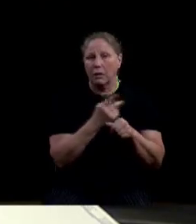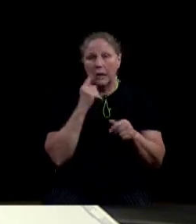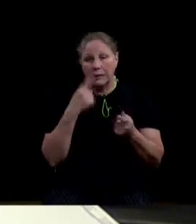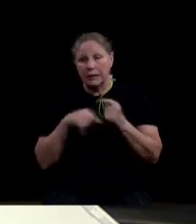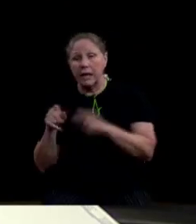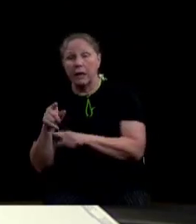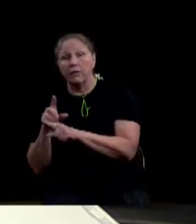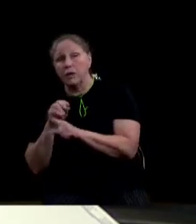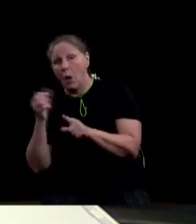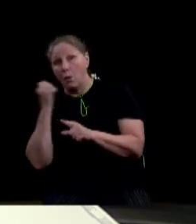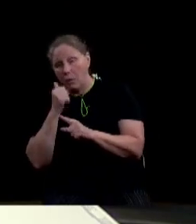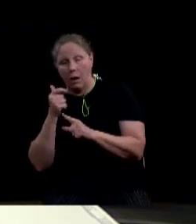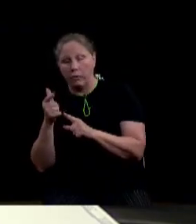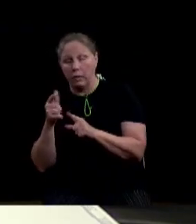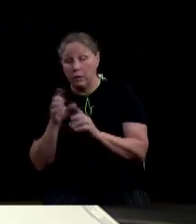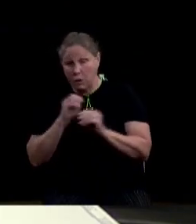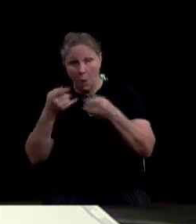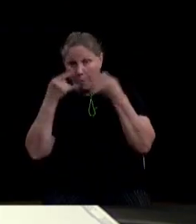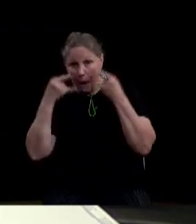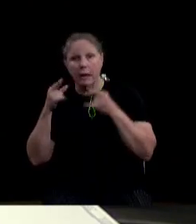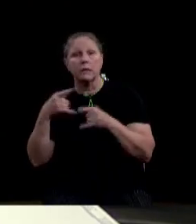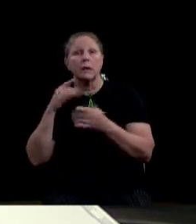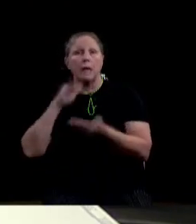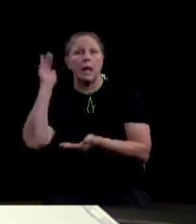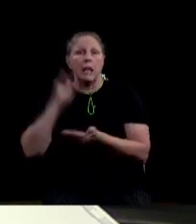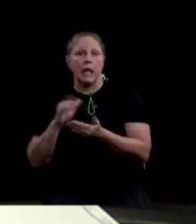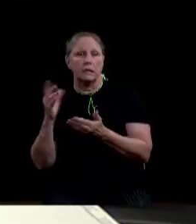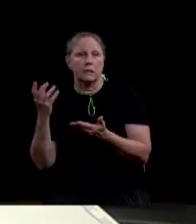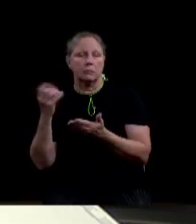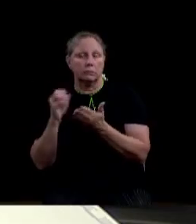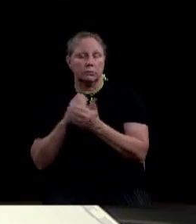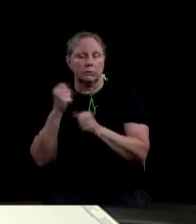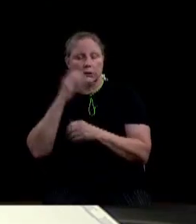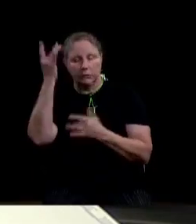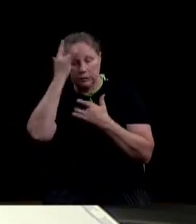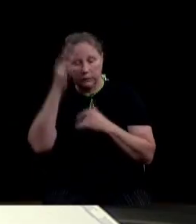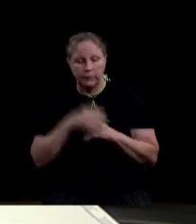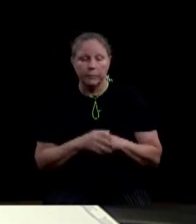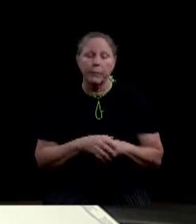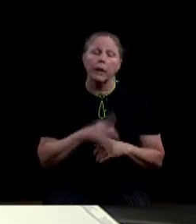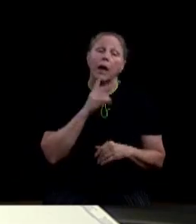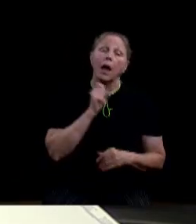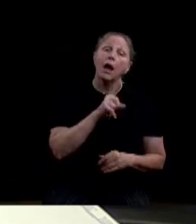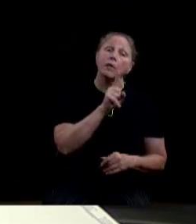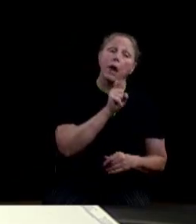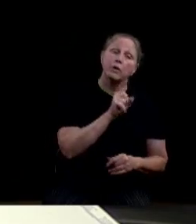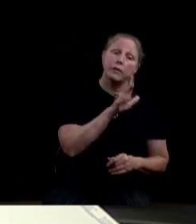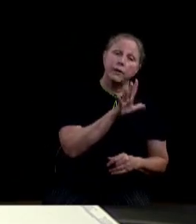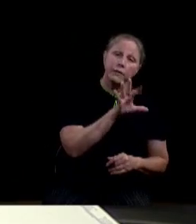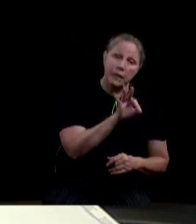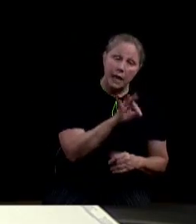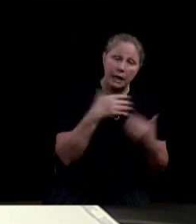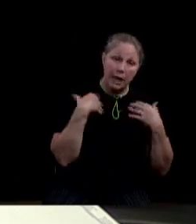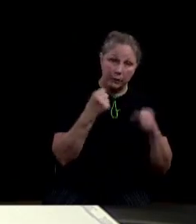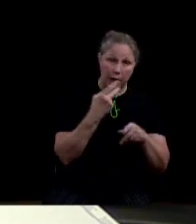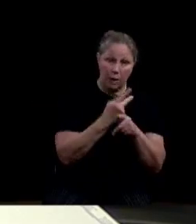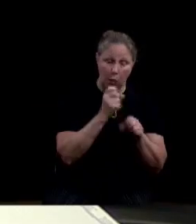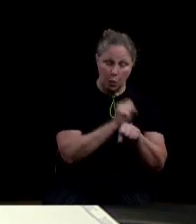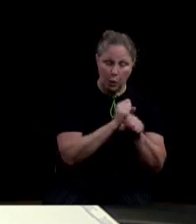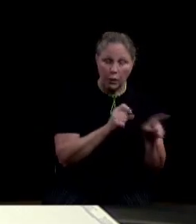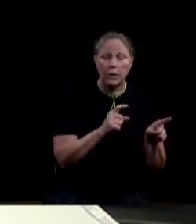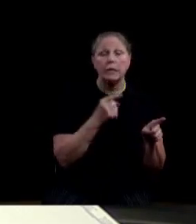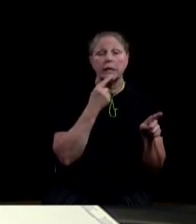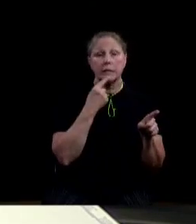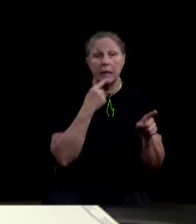study involving 159 healthcare workers aged 21 to 35 found that 81% developed headaches from wearing a face mask,